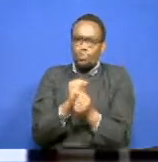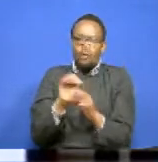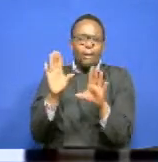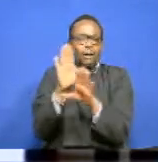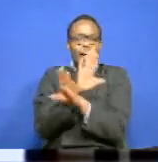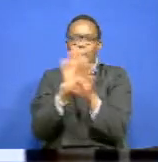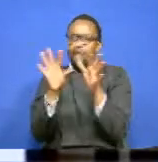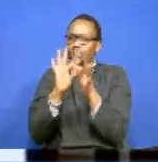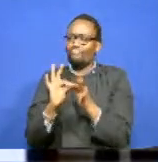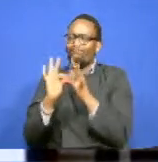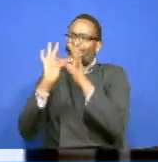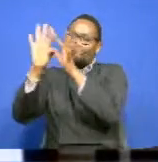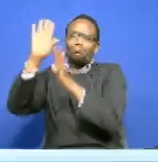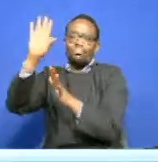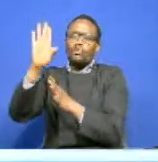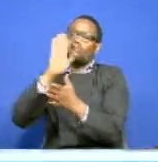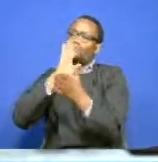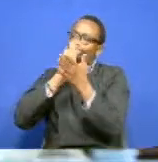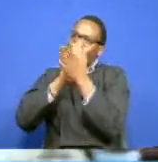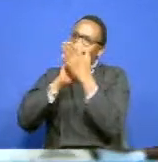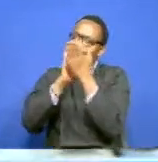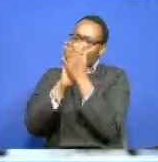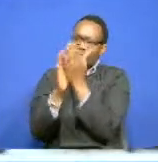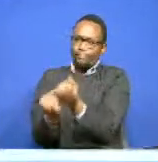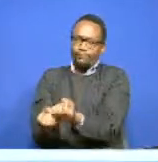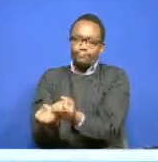offer sacrifice of praise to you this morning.